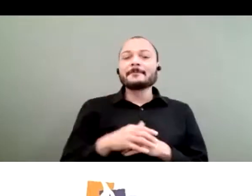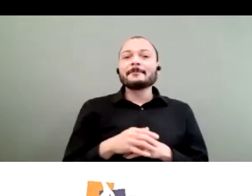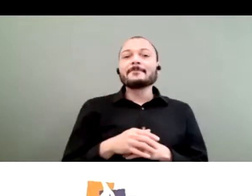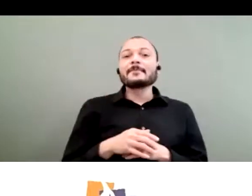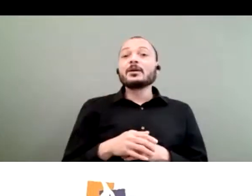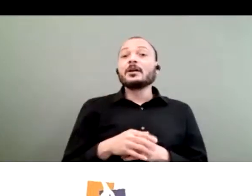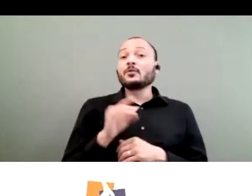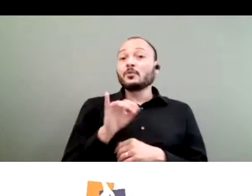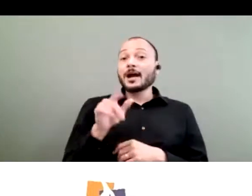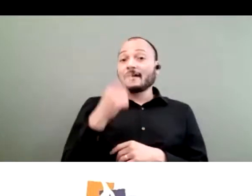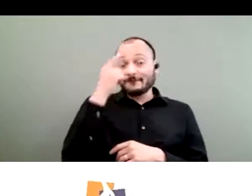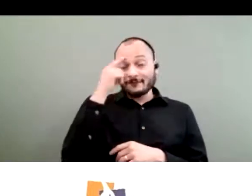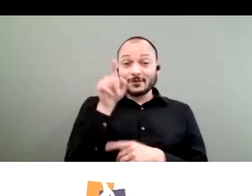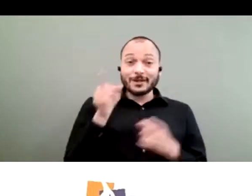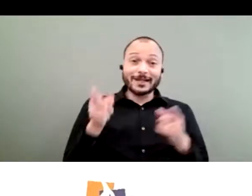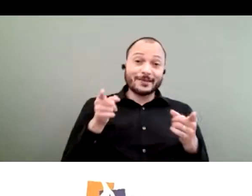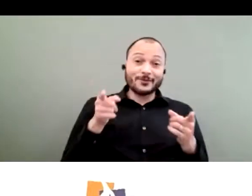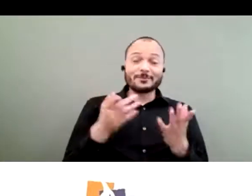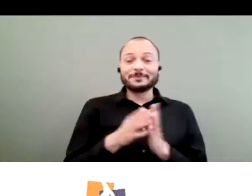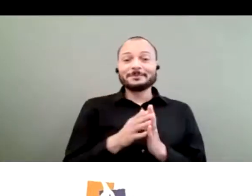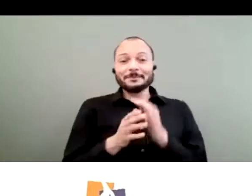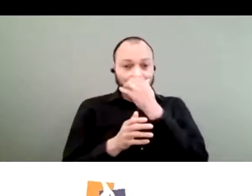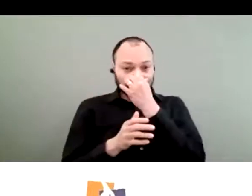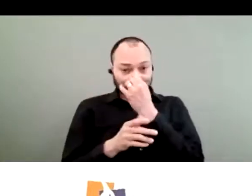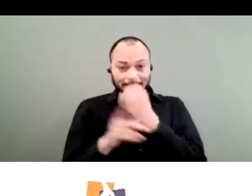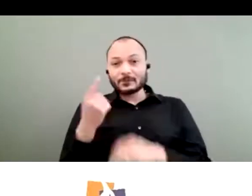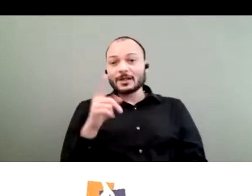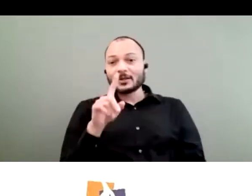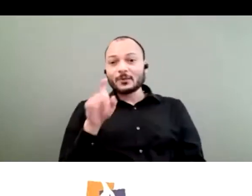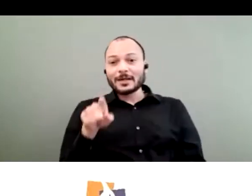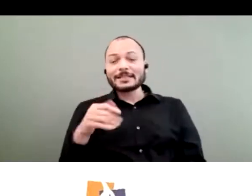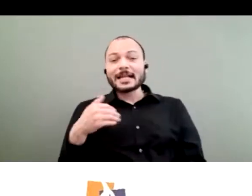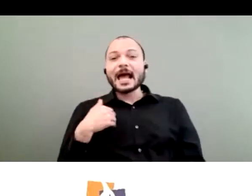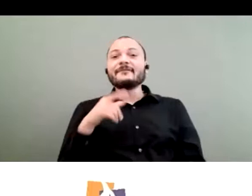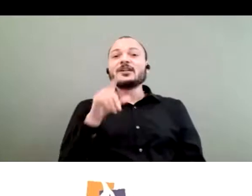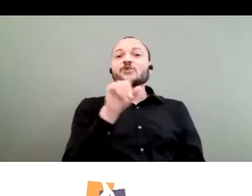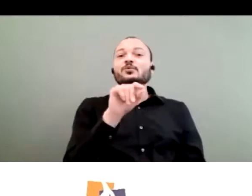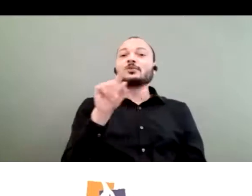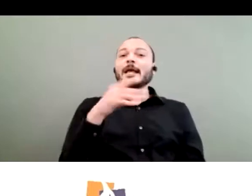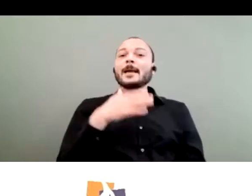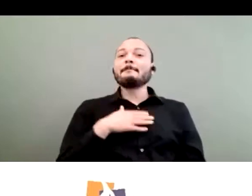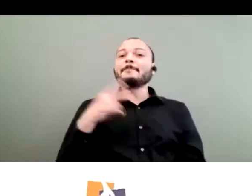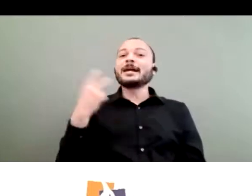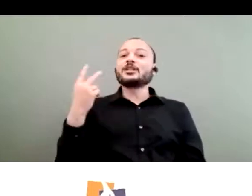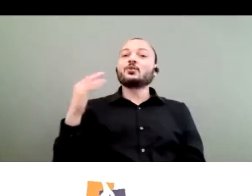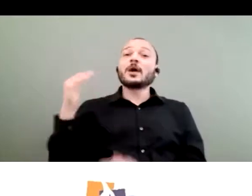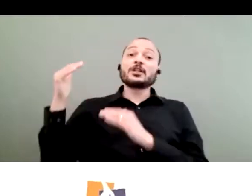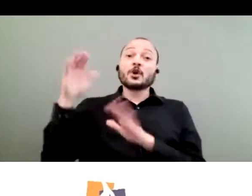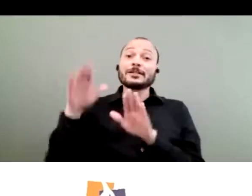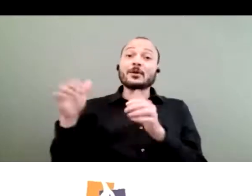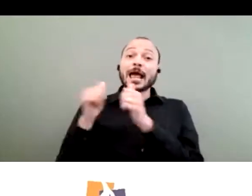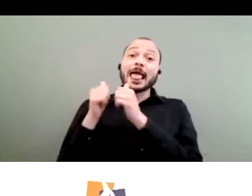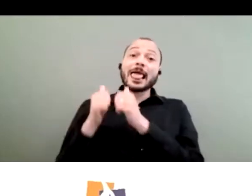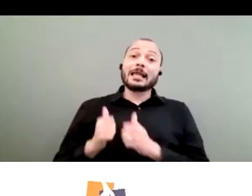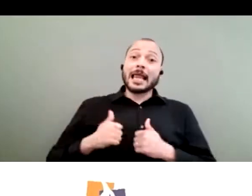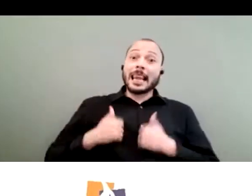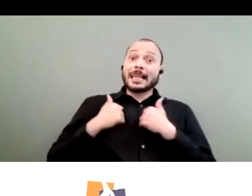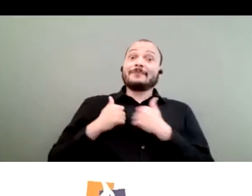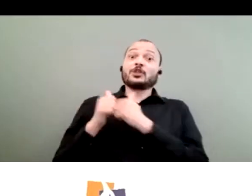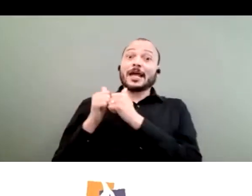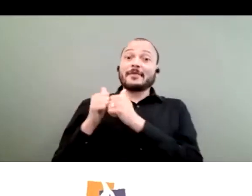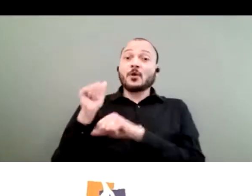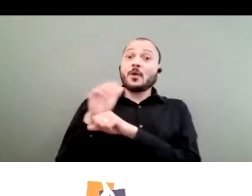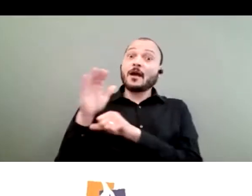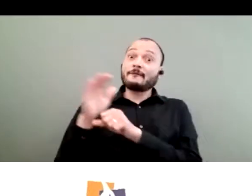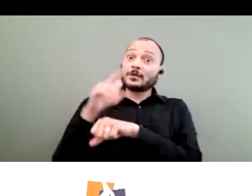either Crystal, one question we got: in 2020, my two adult children lived together and worked full-time. Can my son